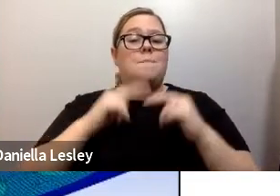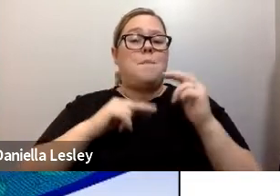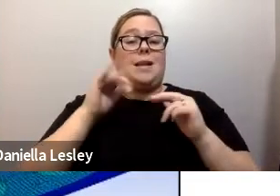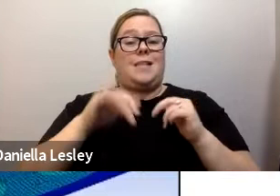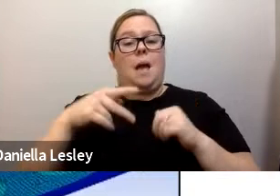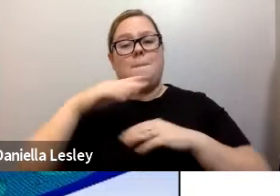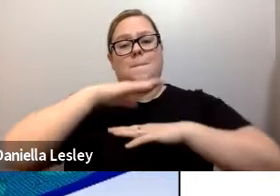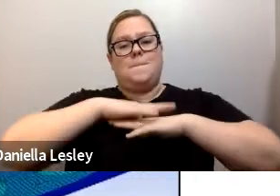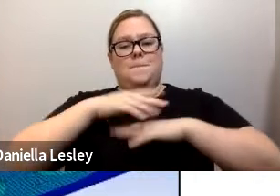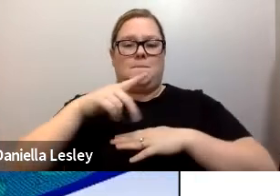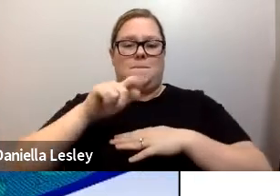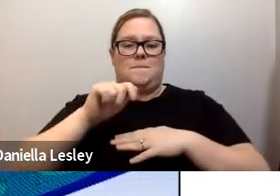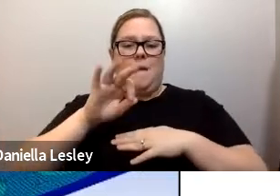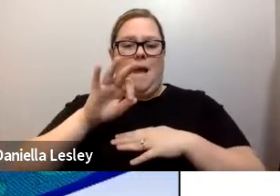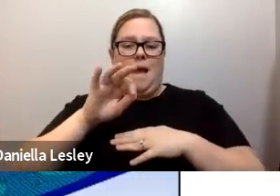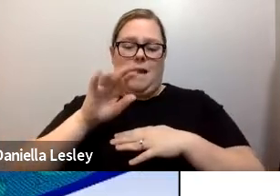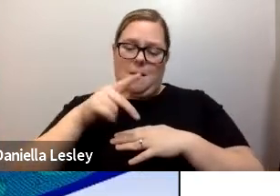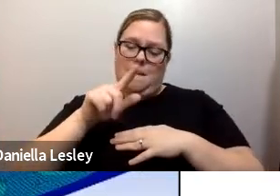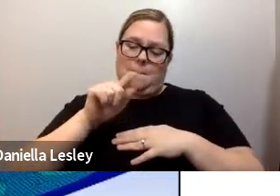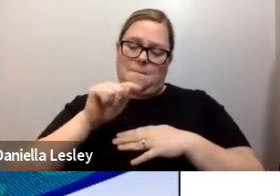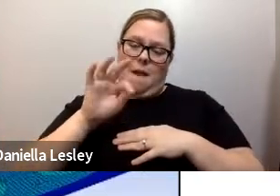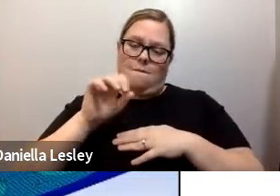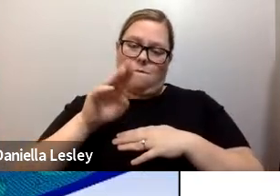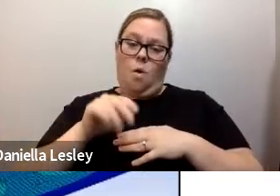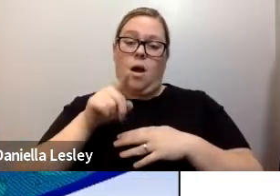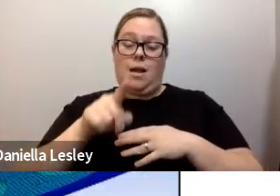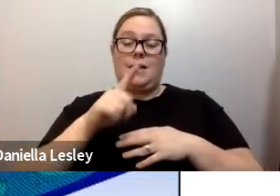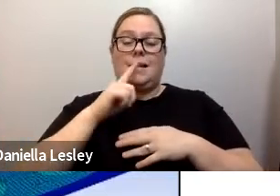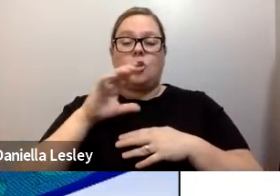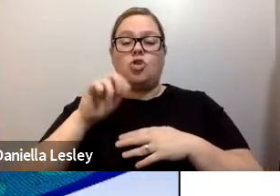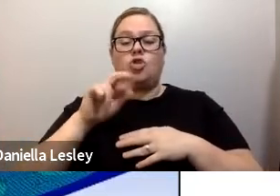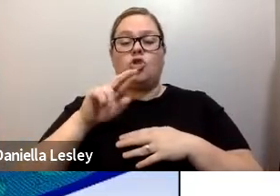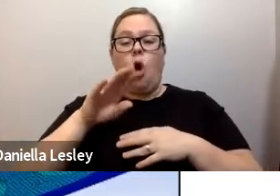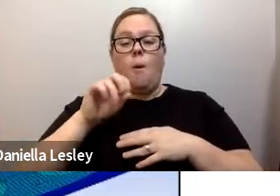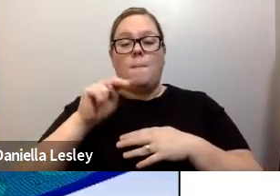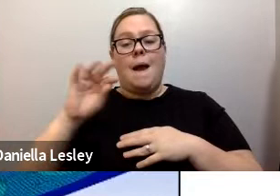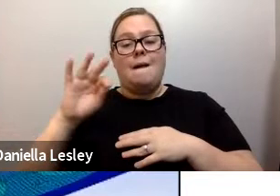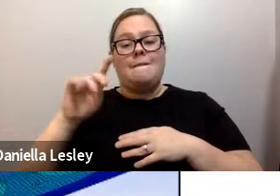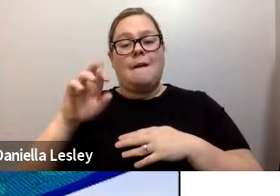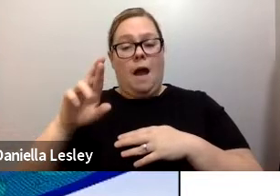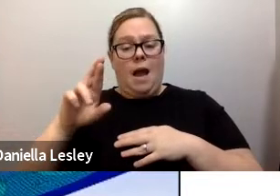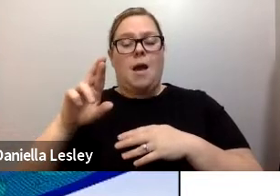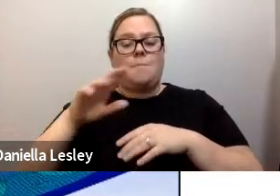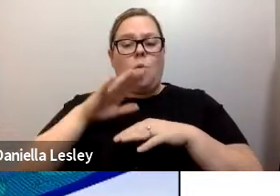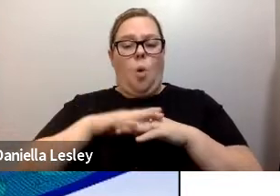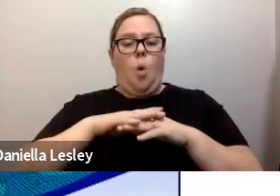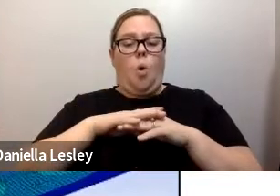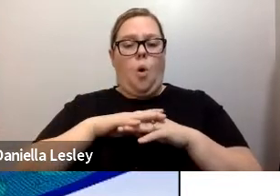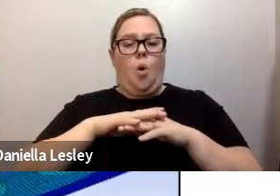this is basically carbon fiber on either side of a foam core. And that allows the price to go down and